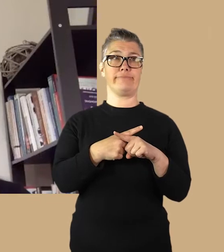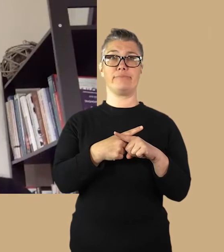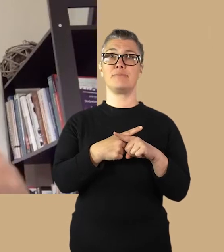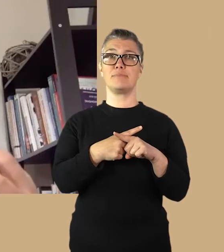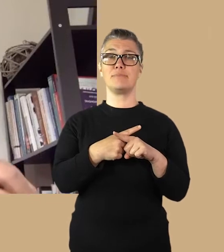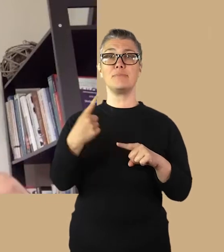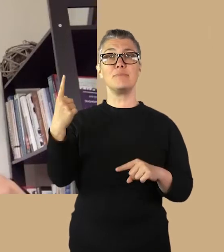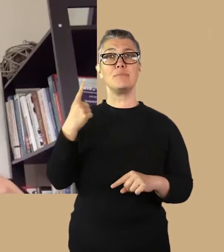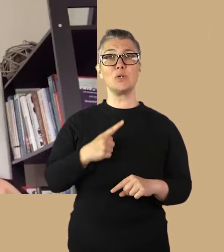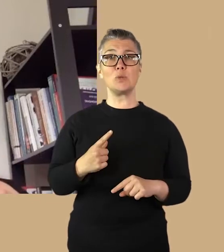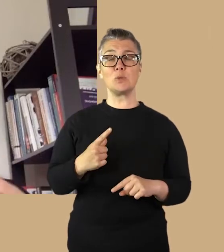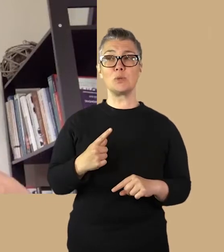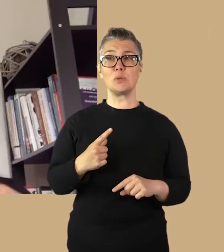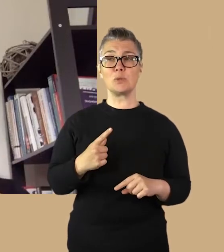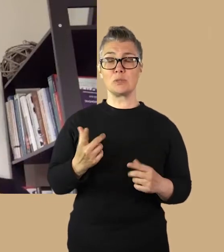Very